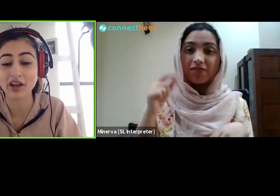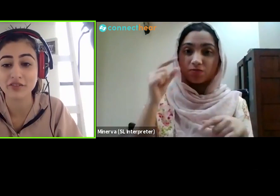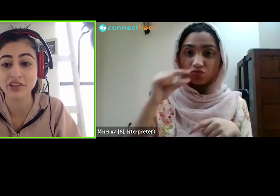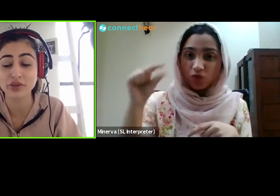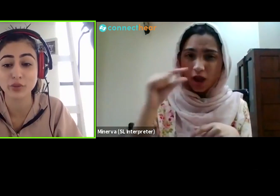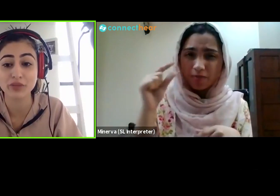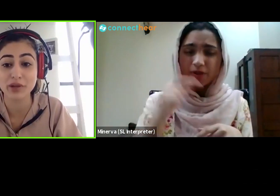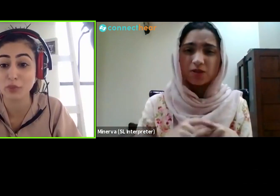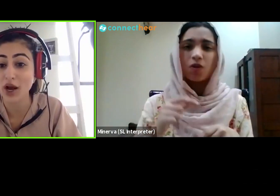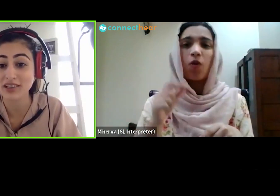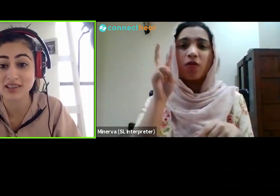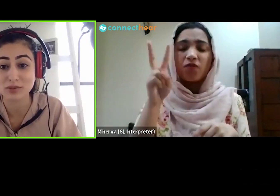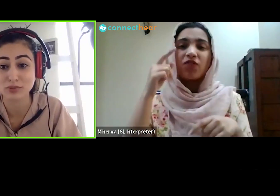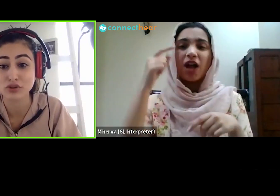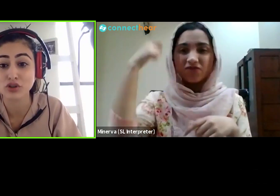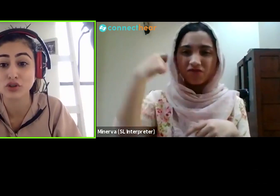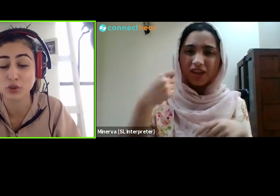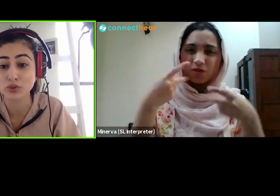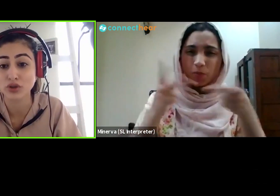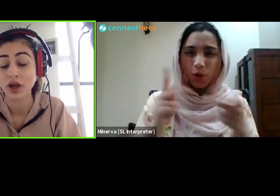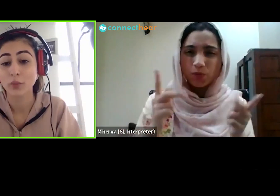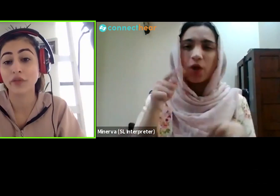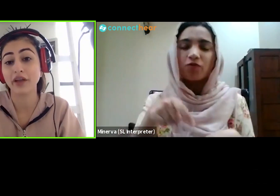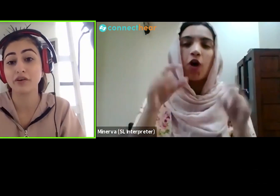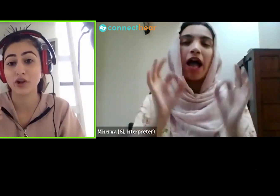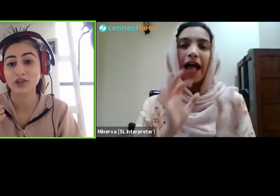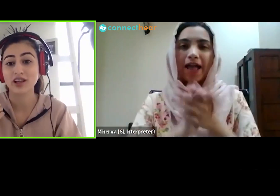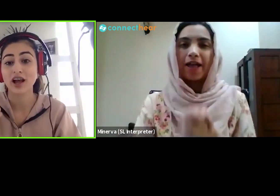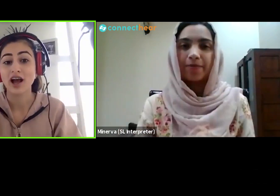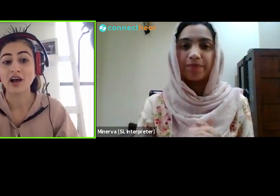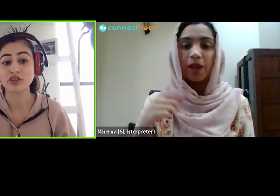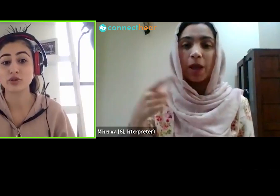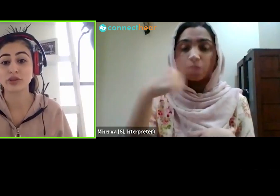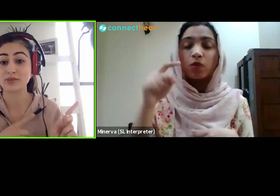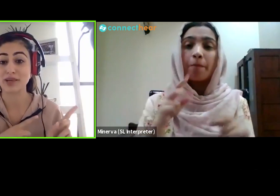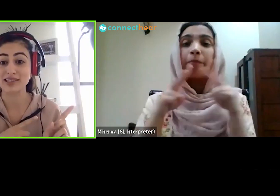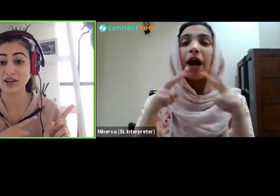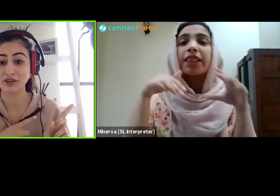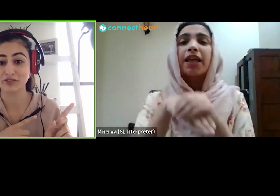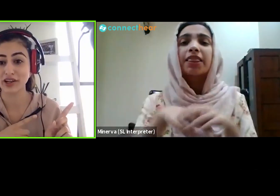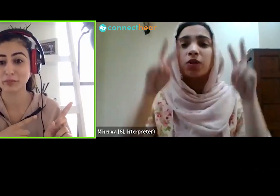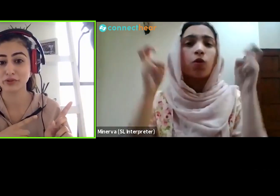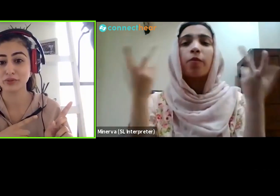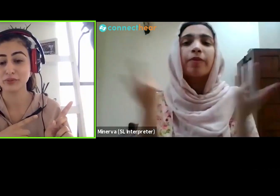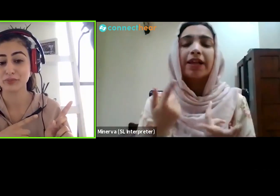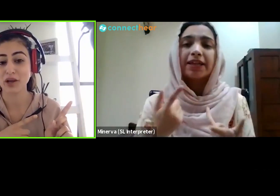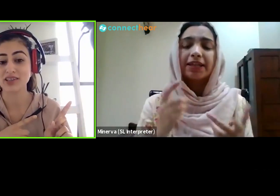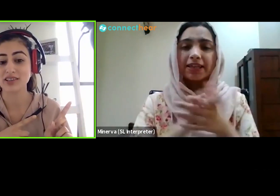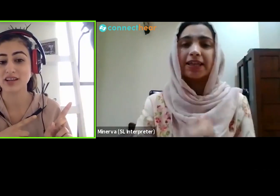but I've ensured I've made it more accessible to those with a hearing loss. I've ensured there's PSL